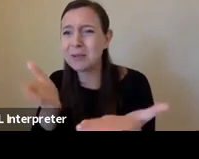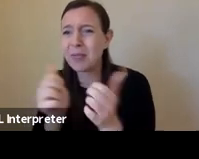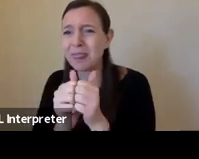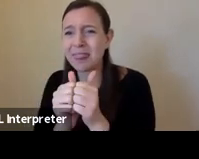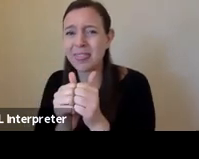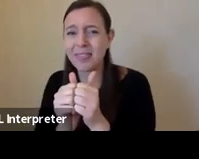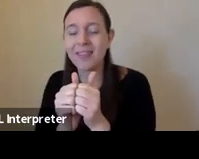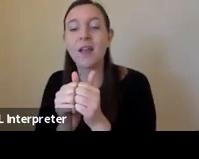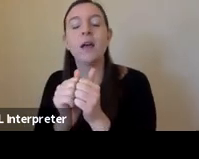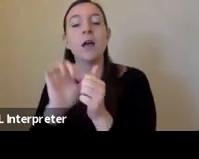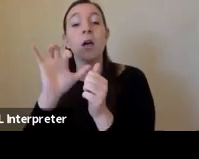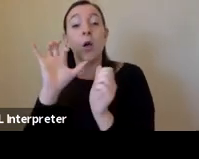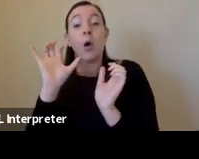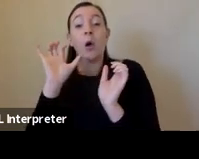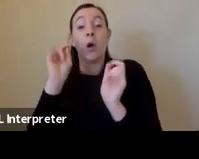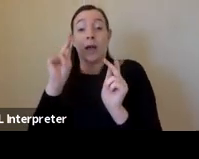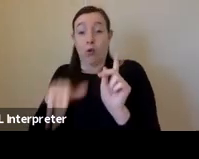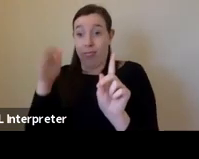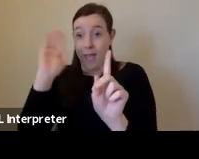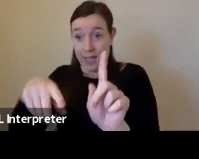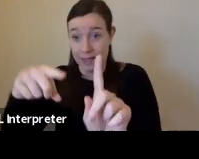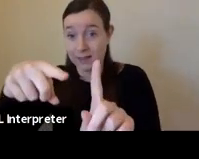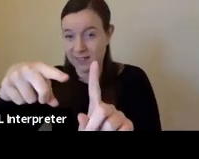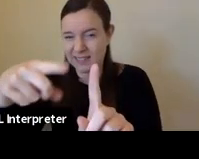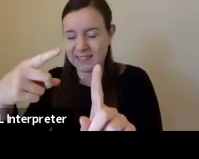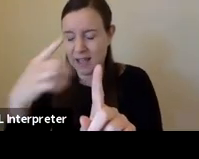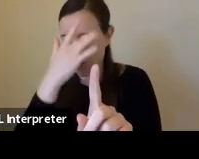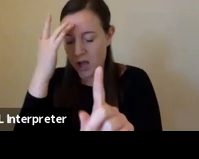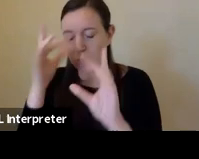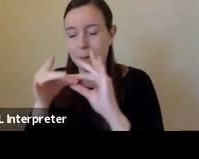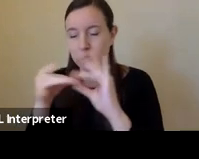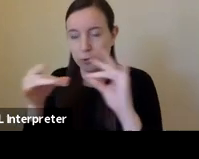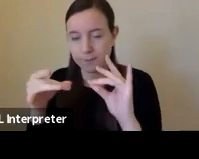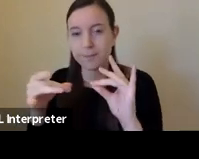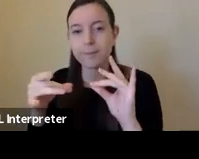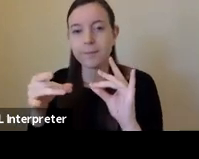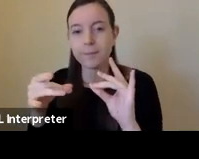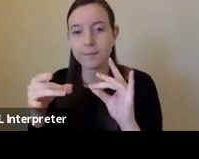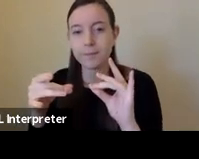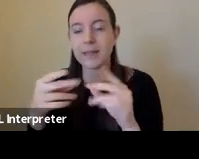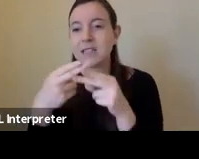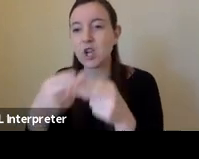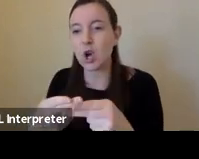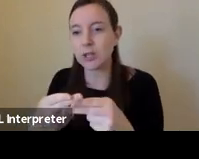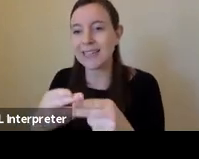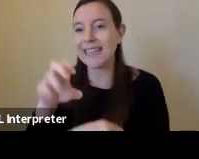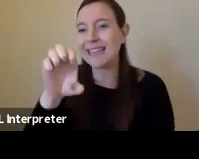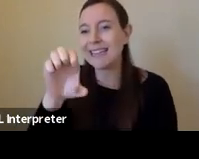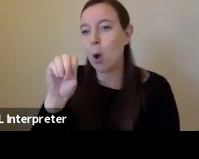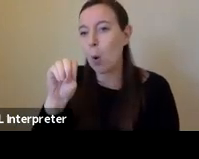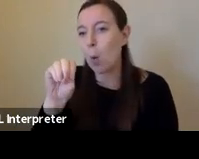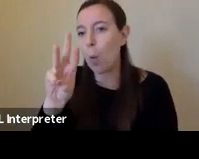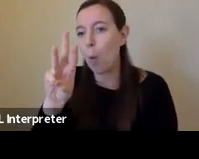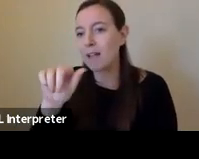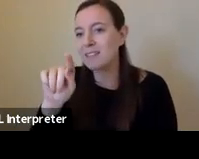And that's, okay, so that's a punch. I forgot to write that in. Well, in Autumn, it's called Iawatak. And it's just